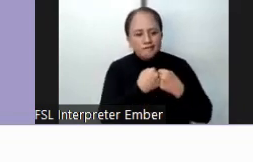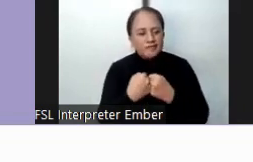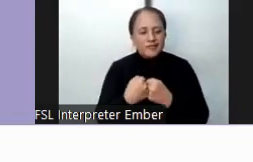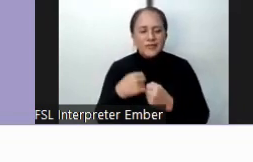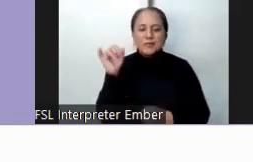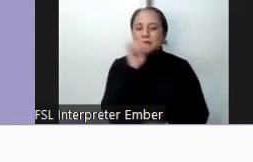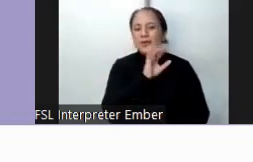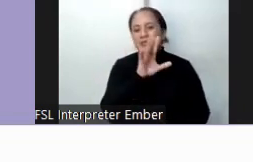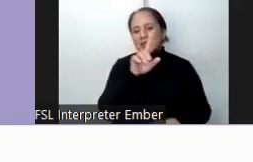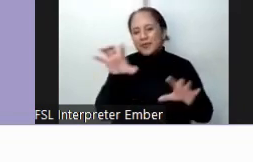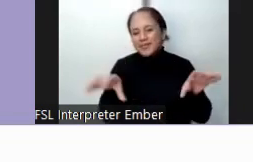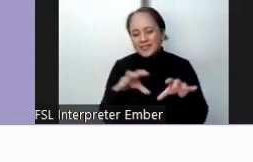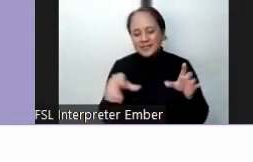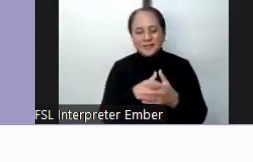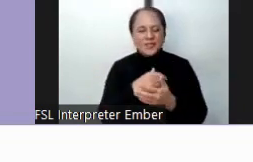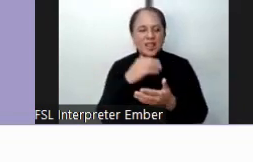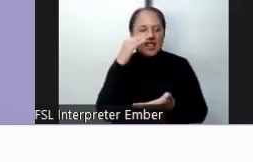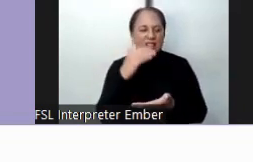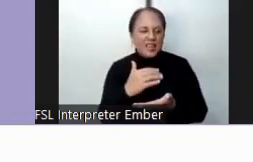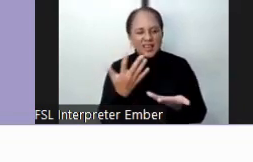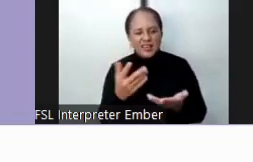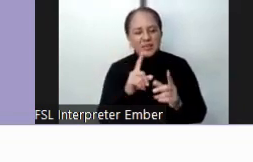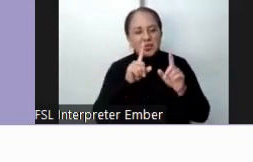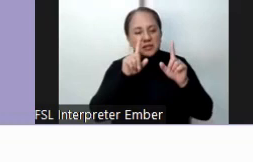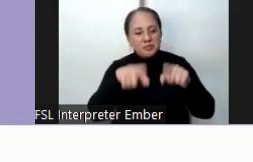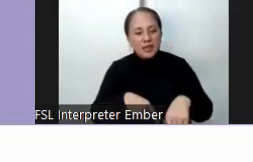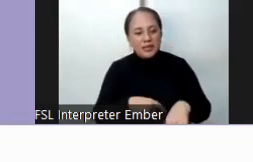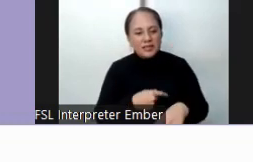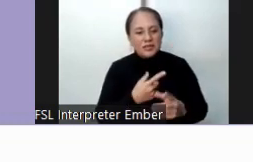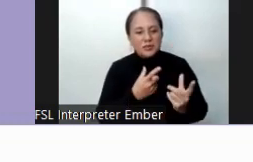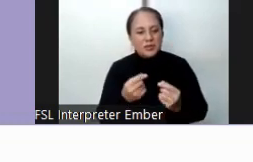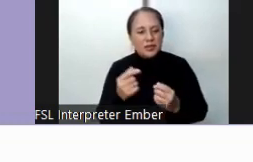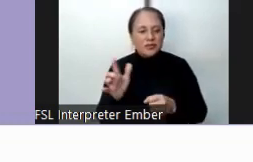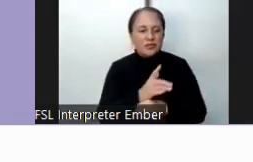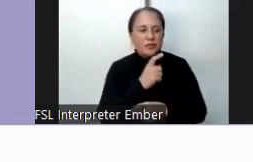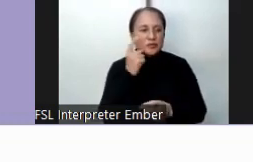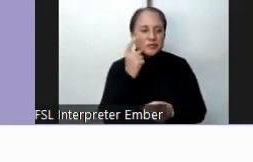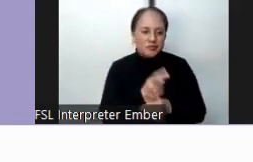remaining 5 tasks, with less than a quarter of the responses earning full credit.